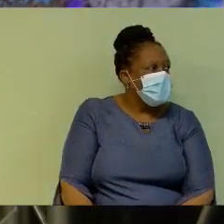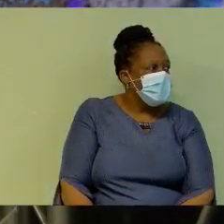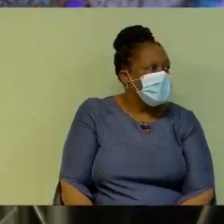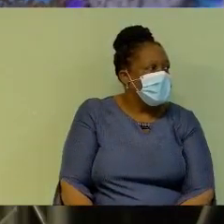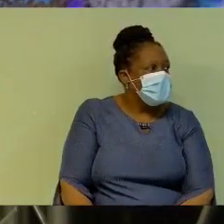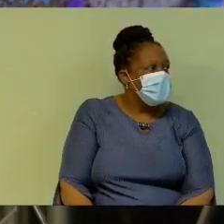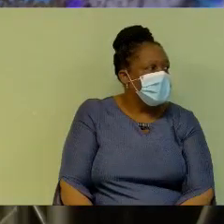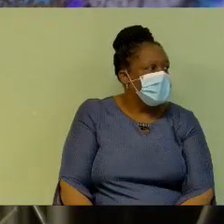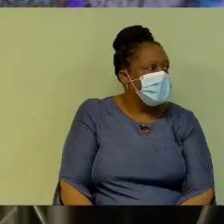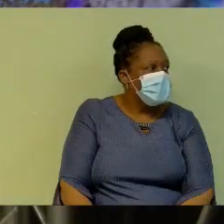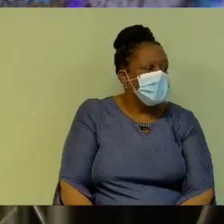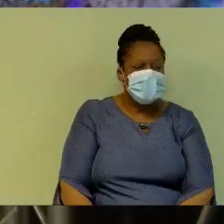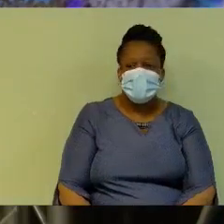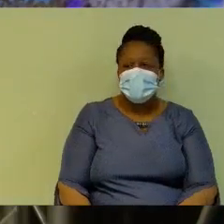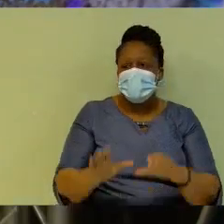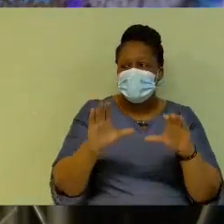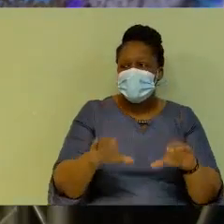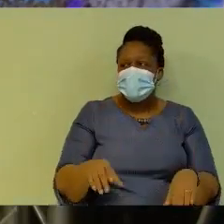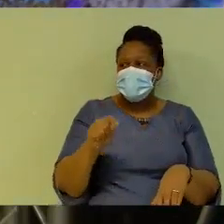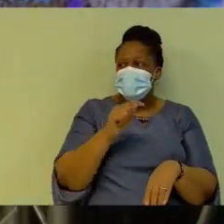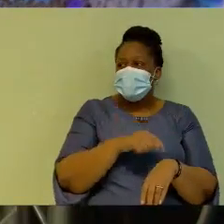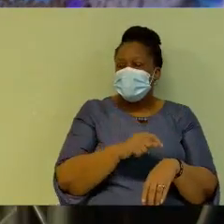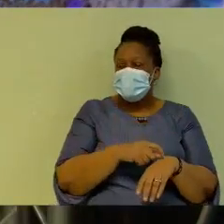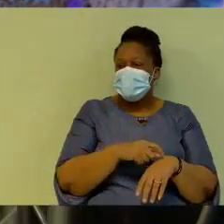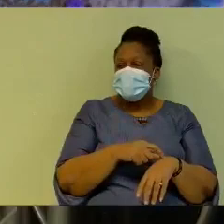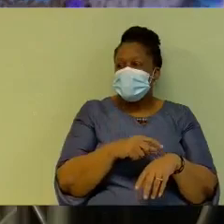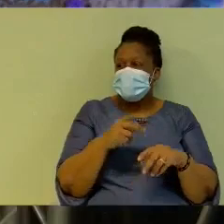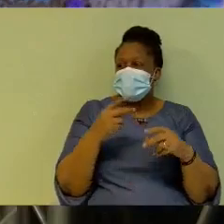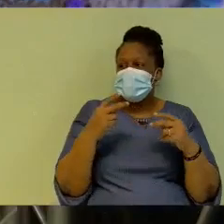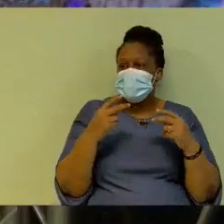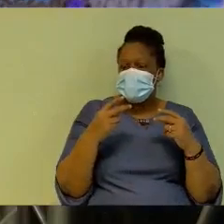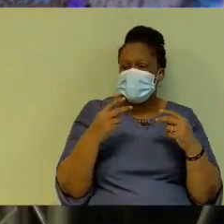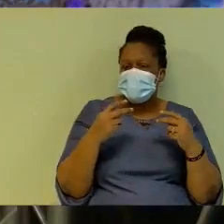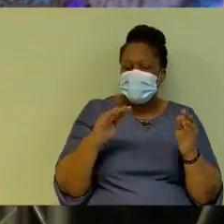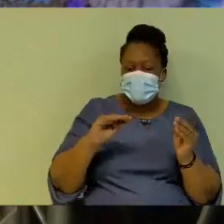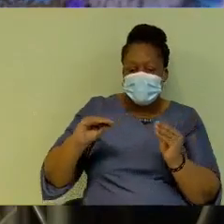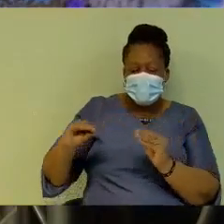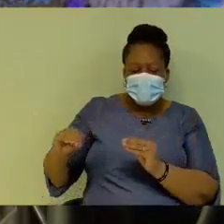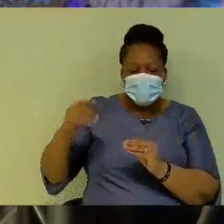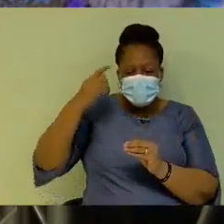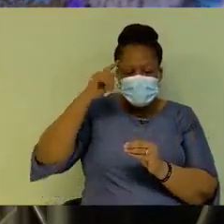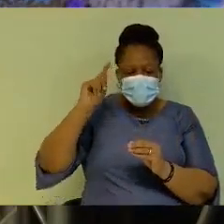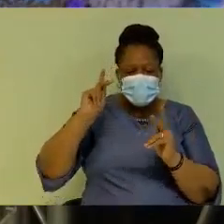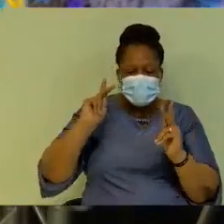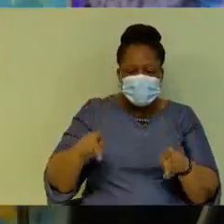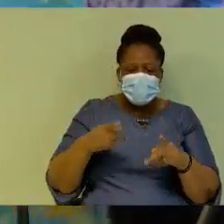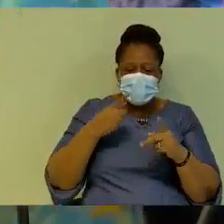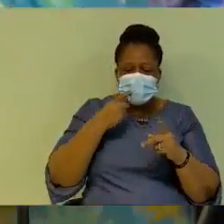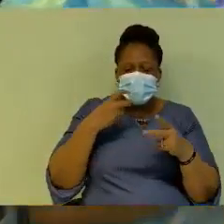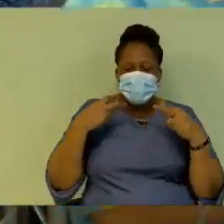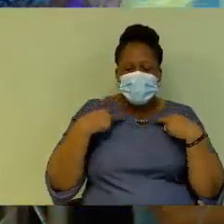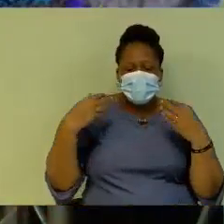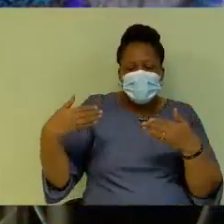take the baby out to shop? Mr. Samuel.